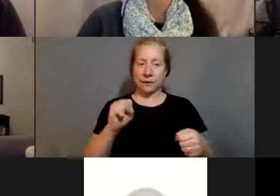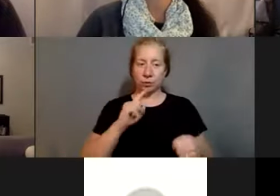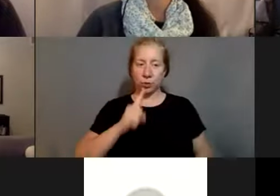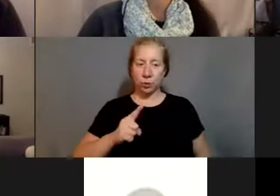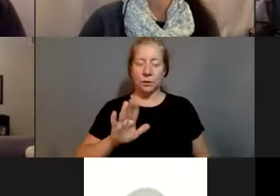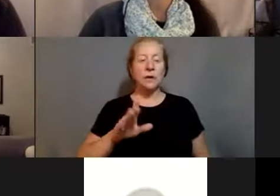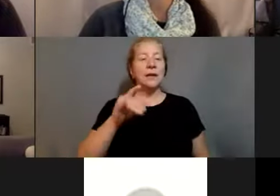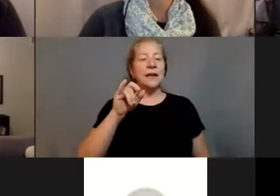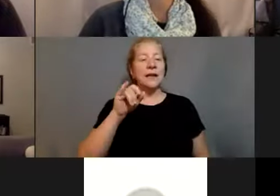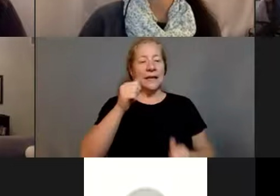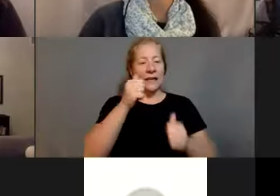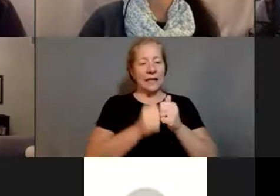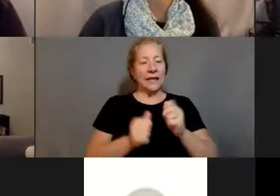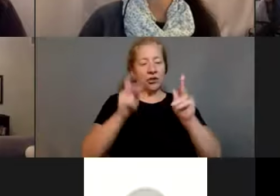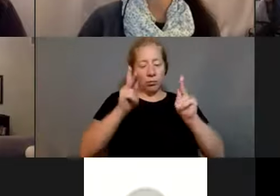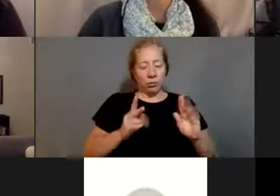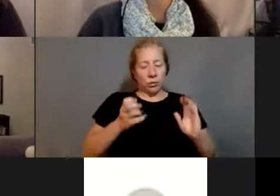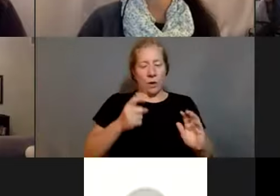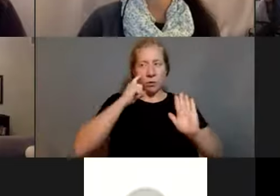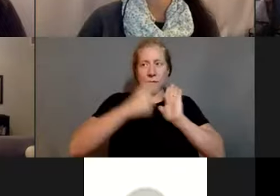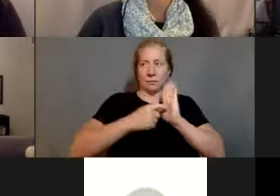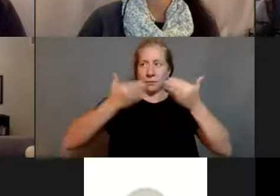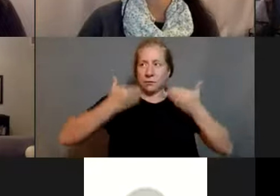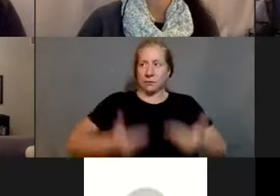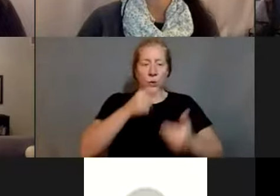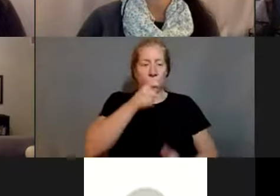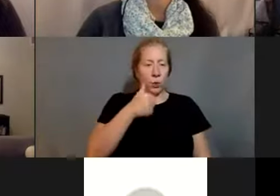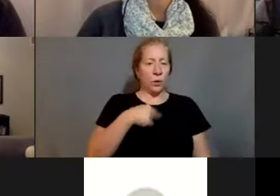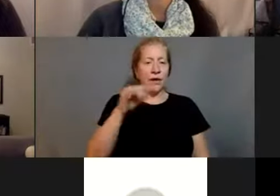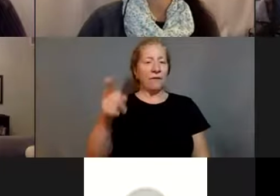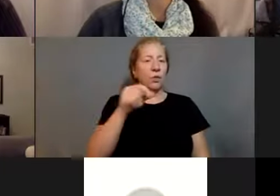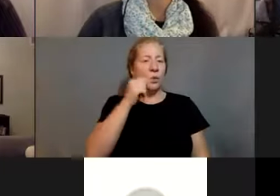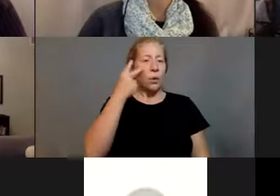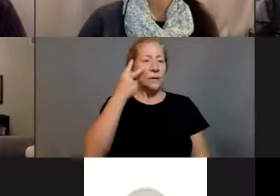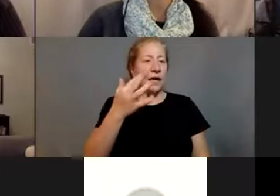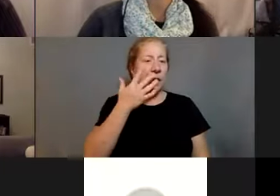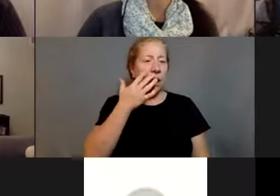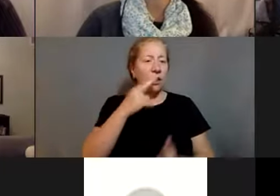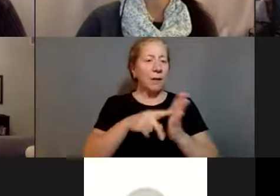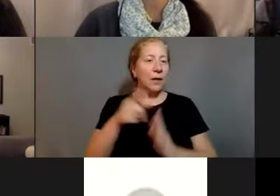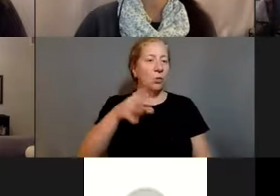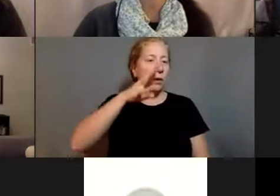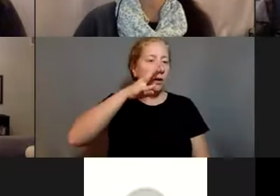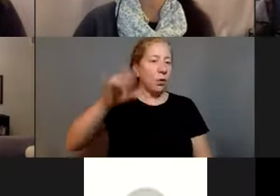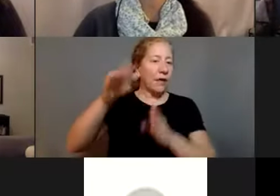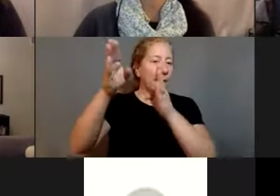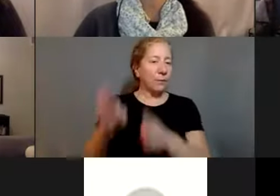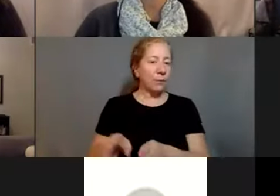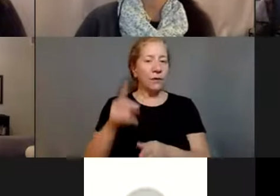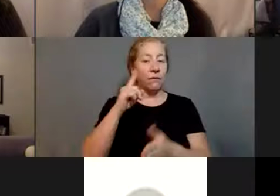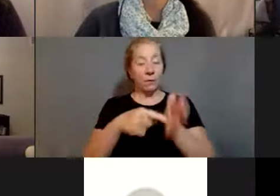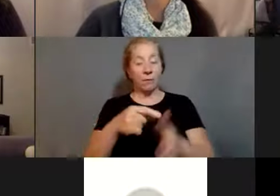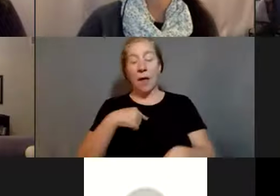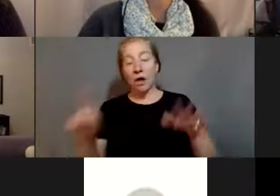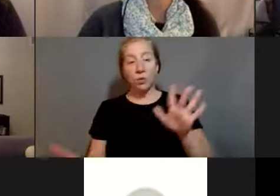individual wants to be seen and heard. And if you don't see color, what are you saying? You don't see that person. So if I show up